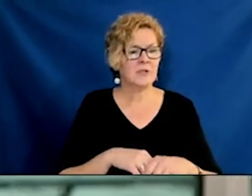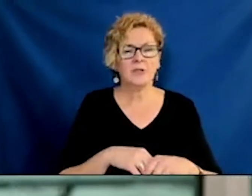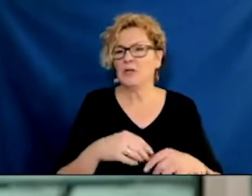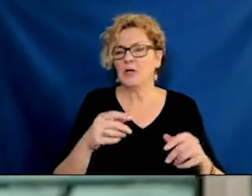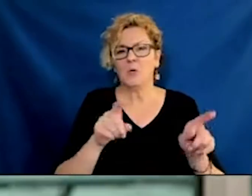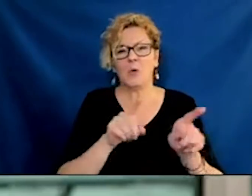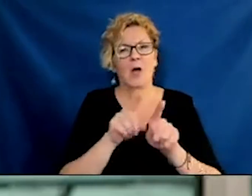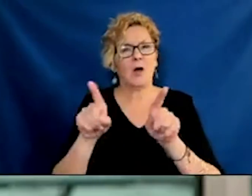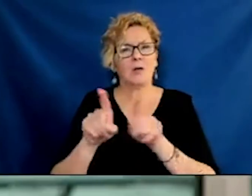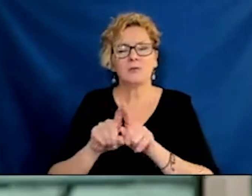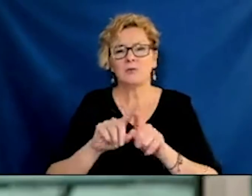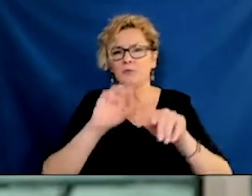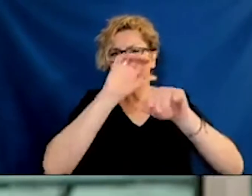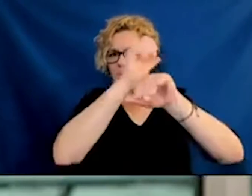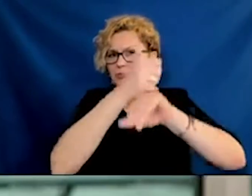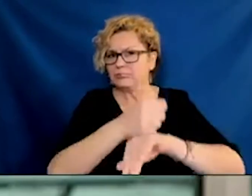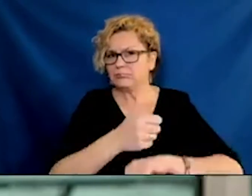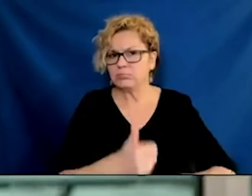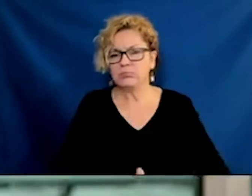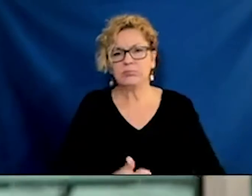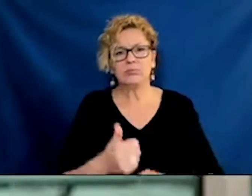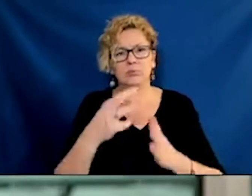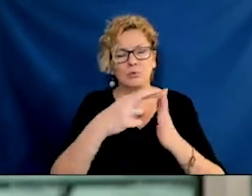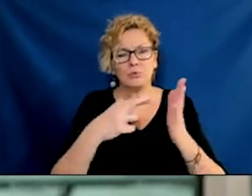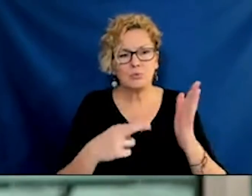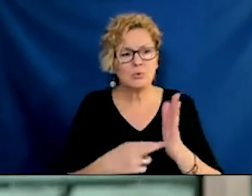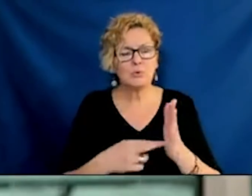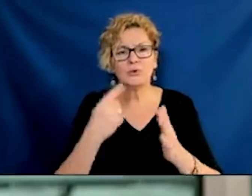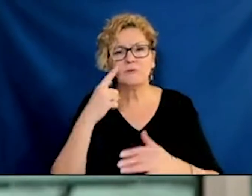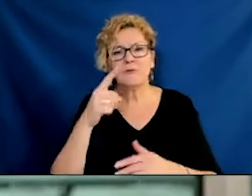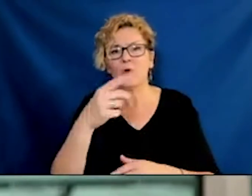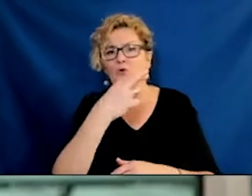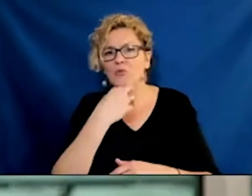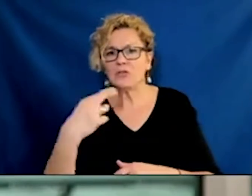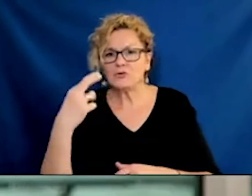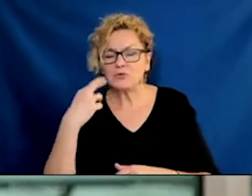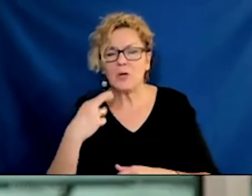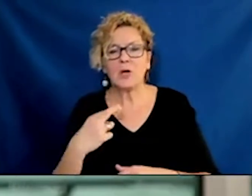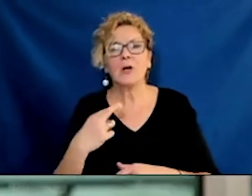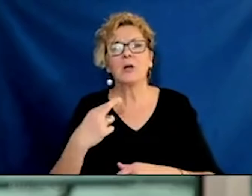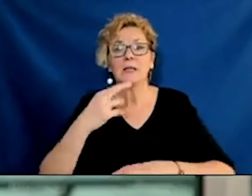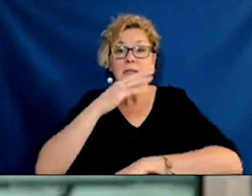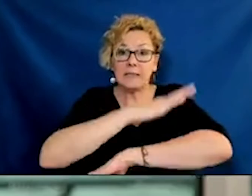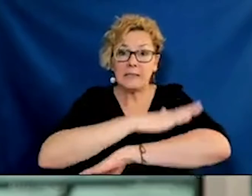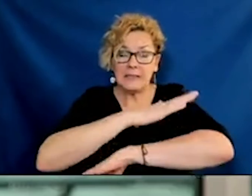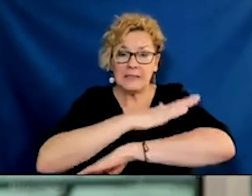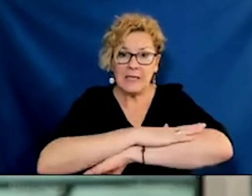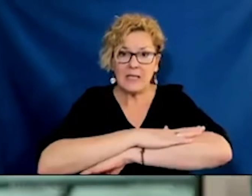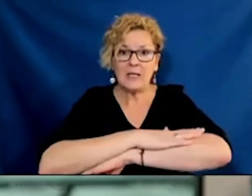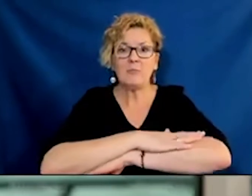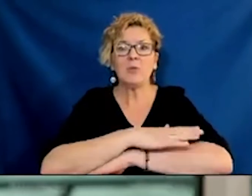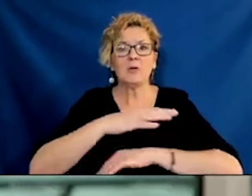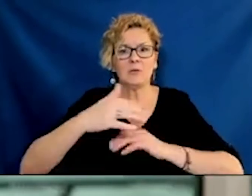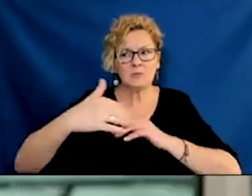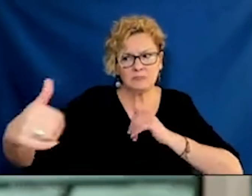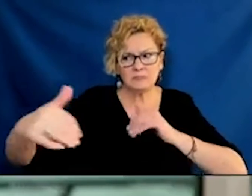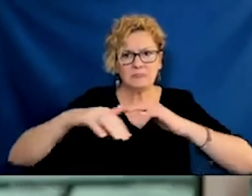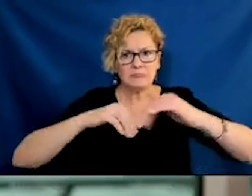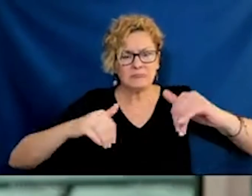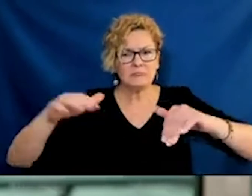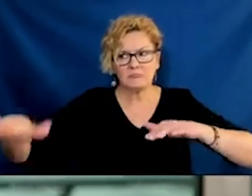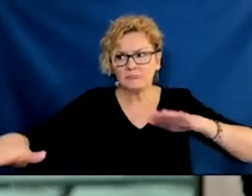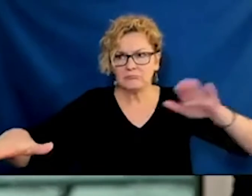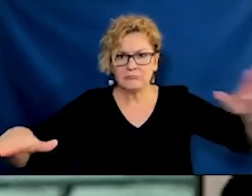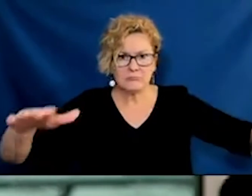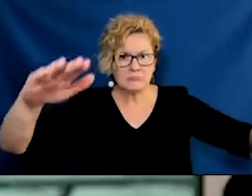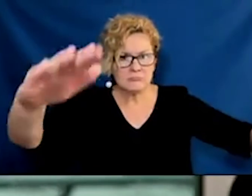hours, spacing, barriers, mask wearing. People must sit at a table. You have to have you can't